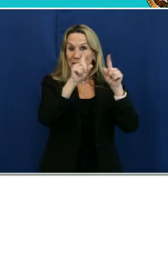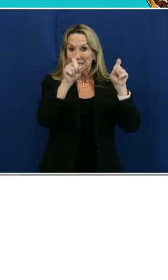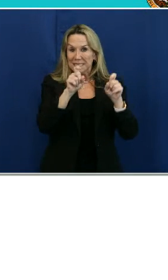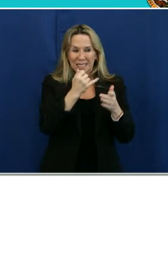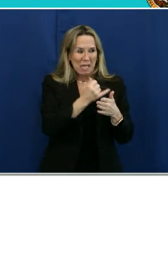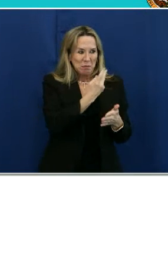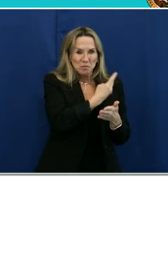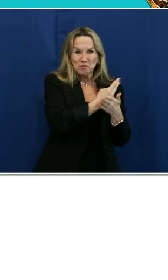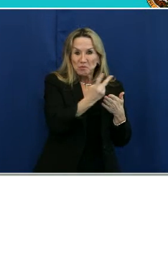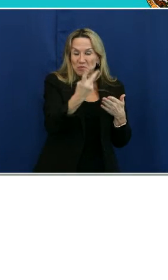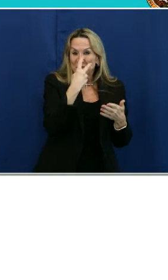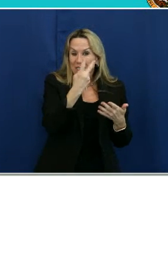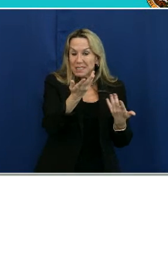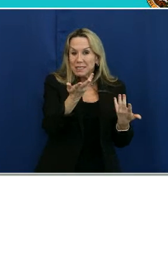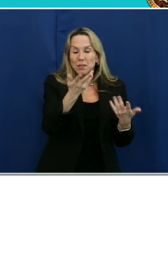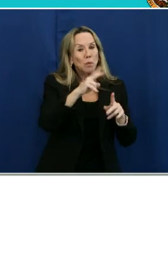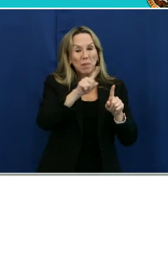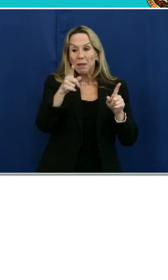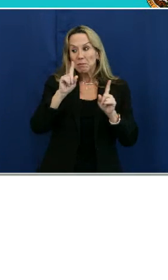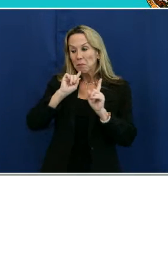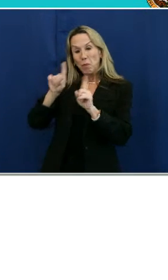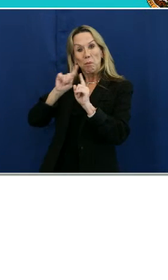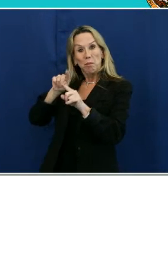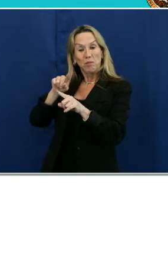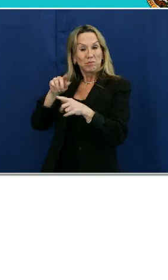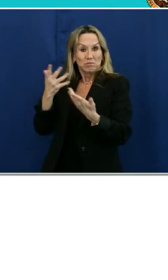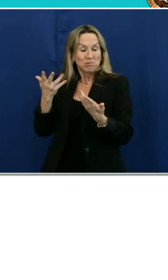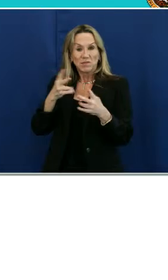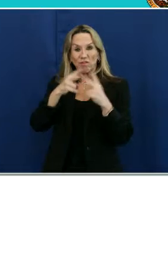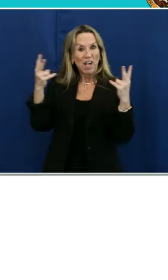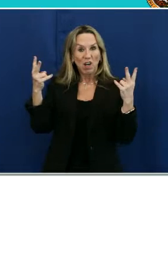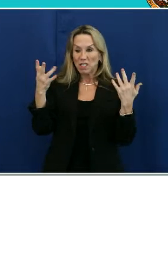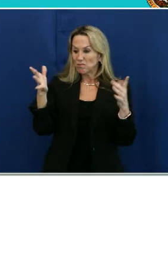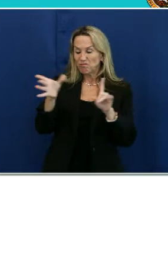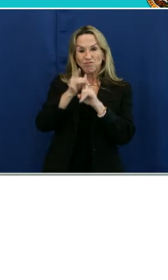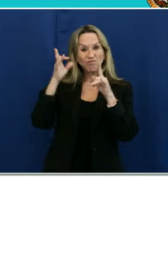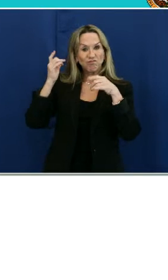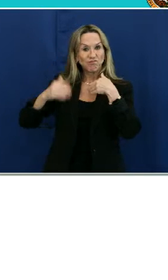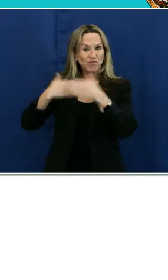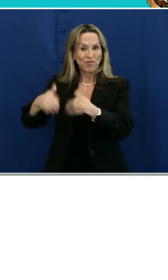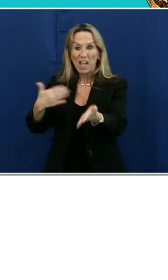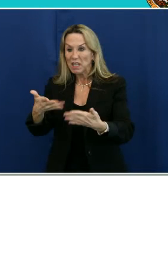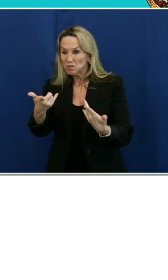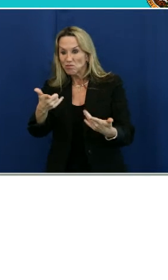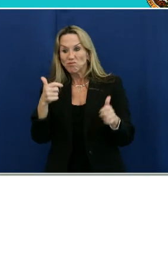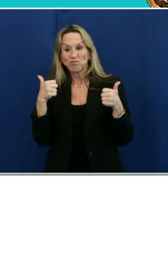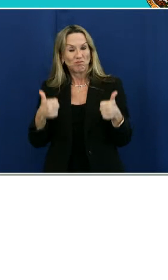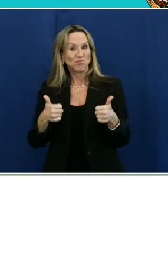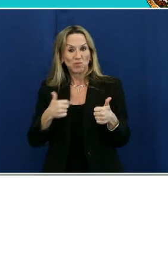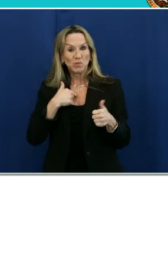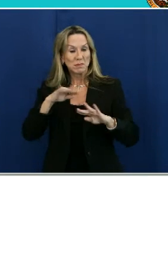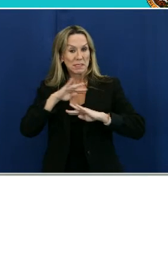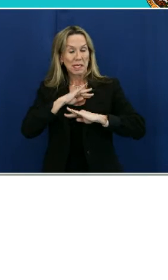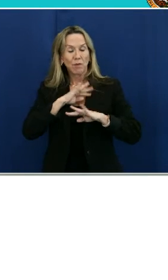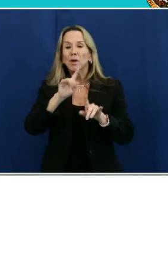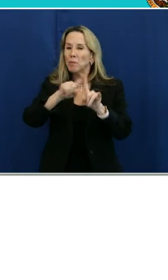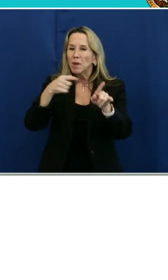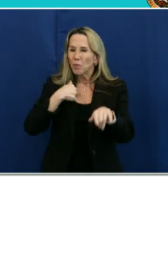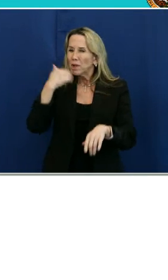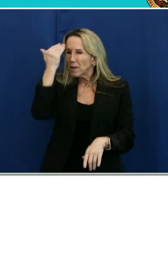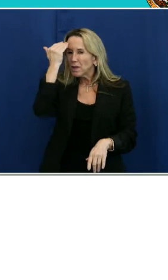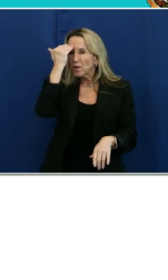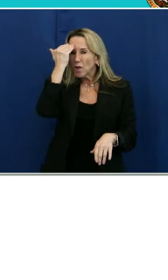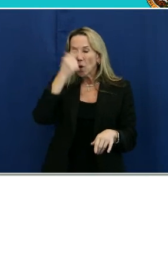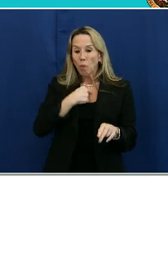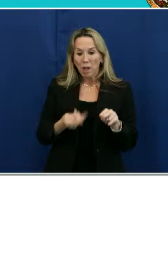few weeks, the turnaround time is very positive and right where we need it to be. But we are mindful that as we continue